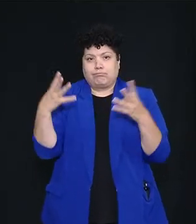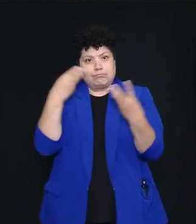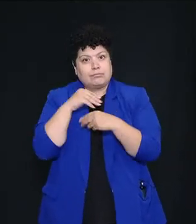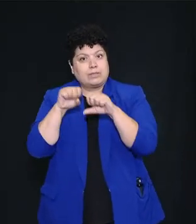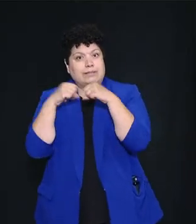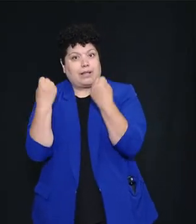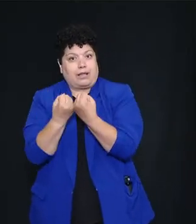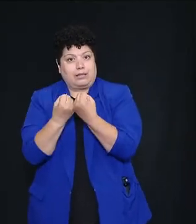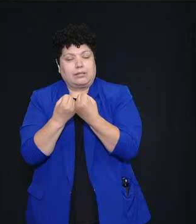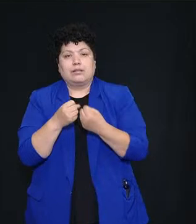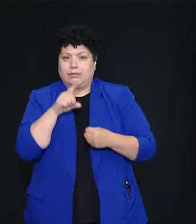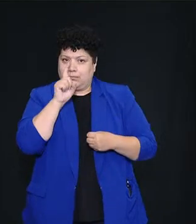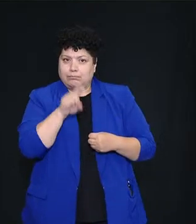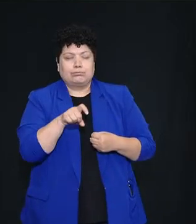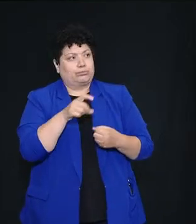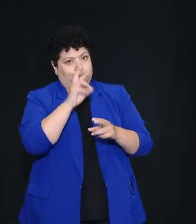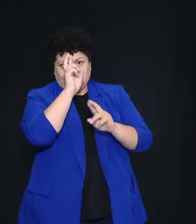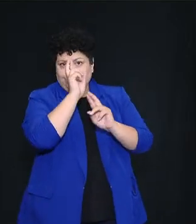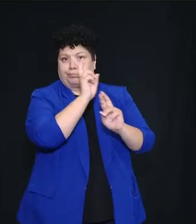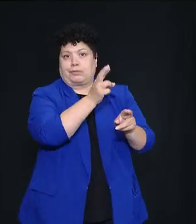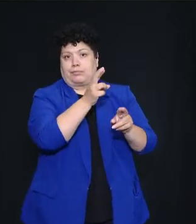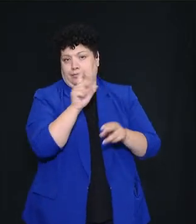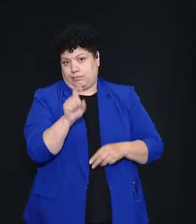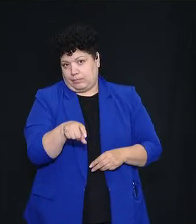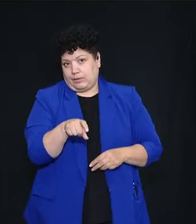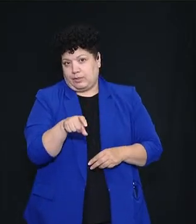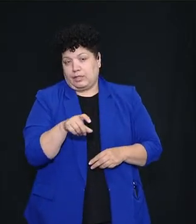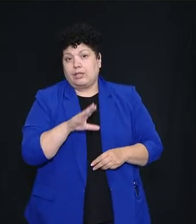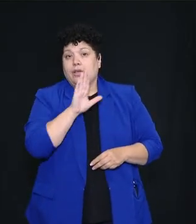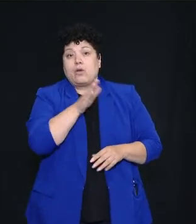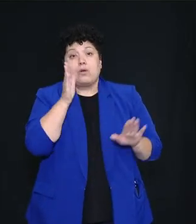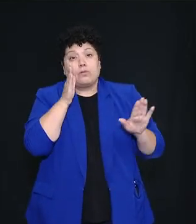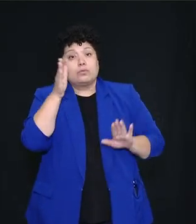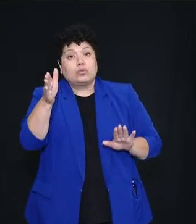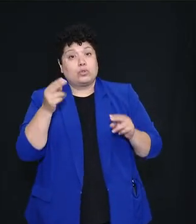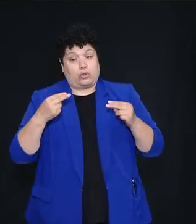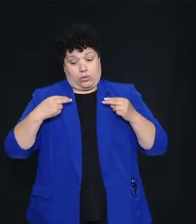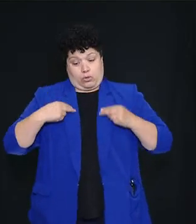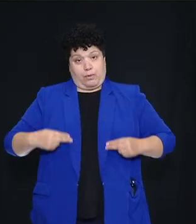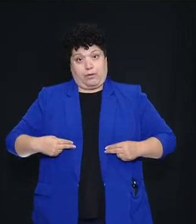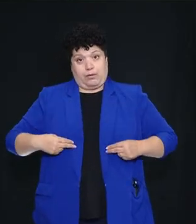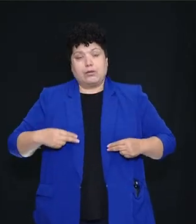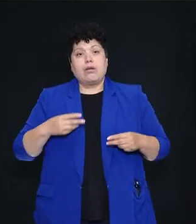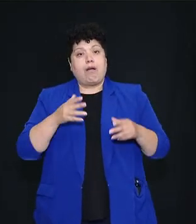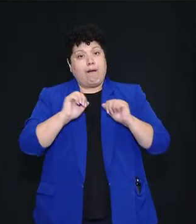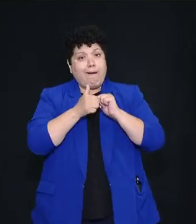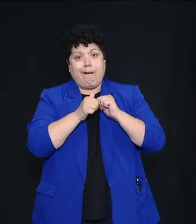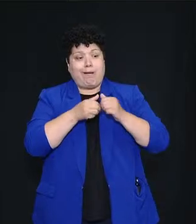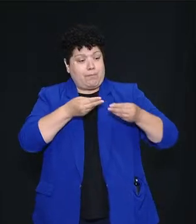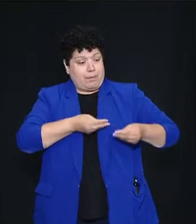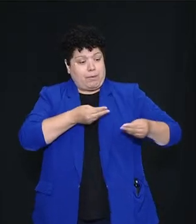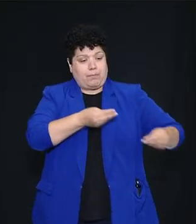due, because the future of humanity passes through the family.